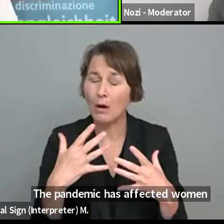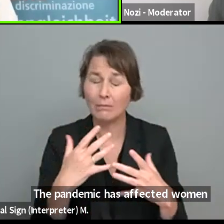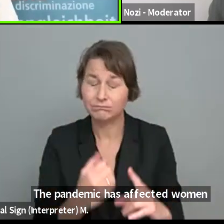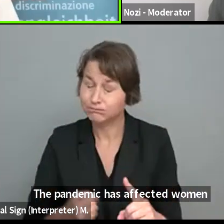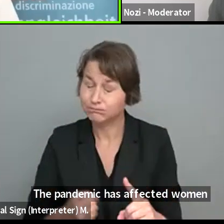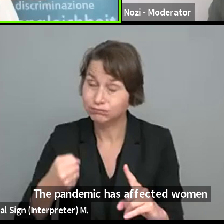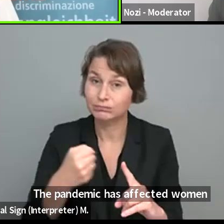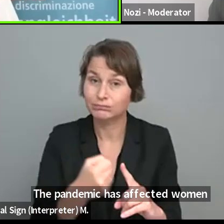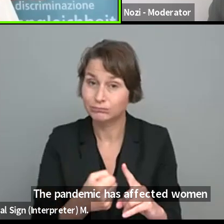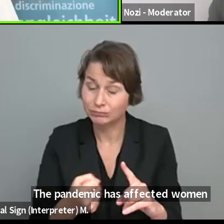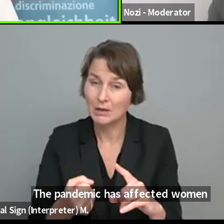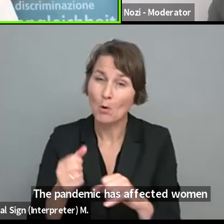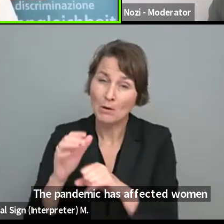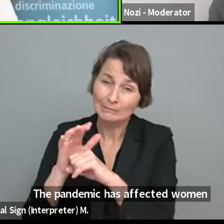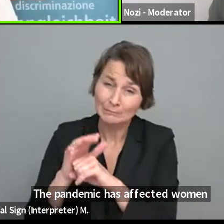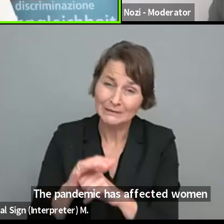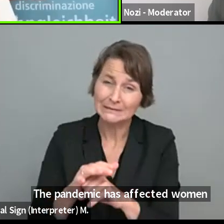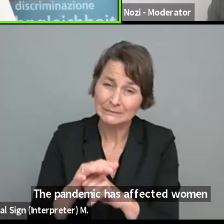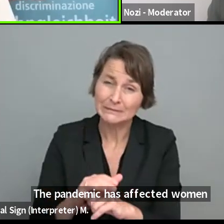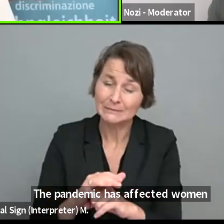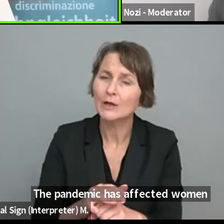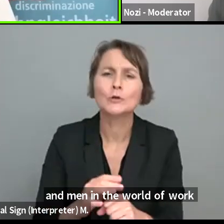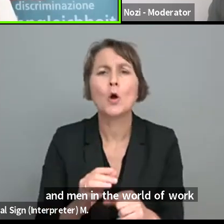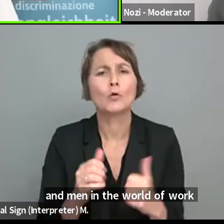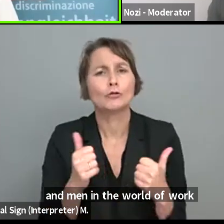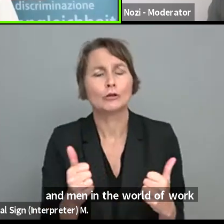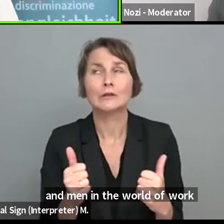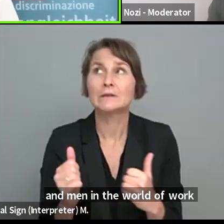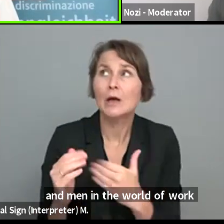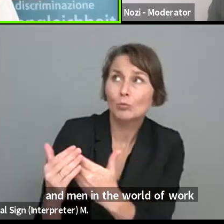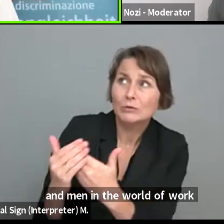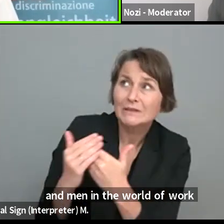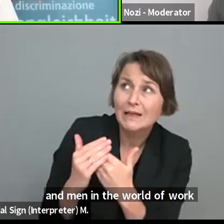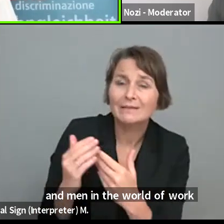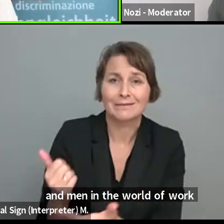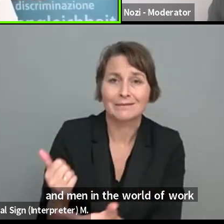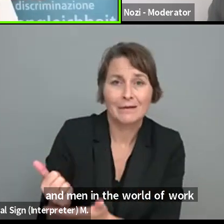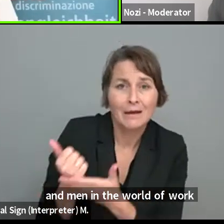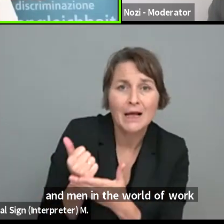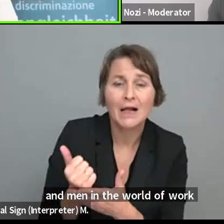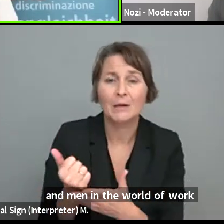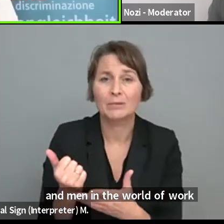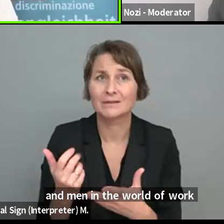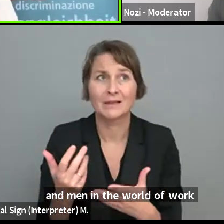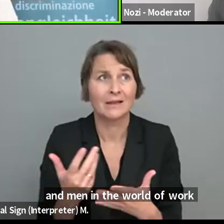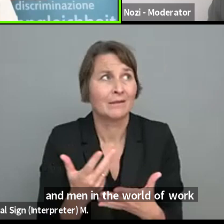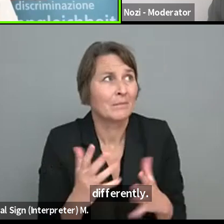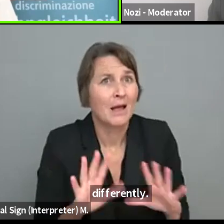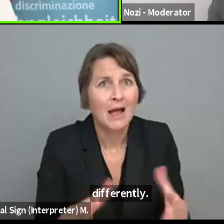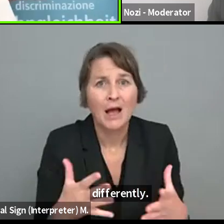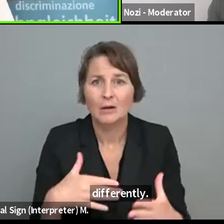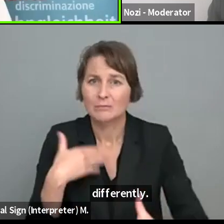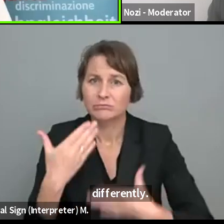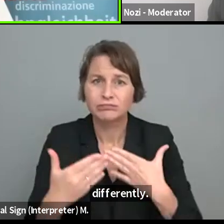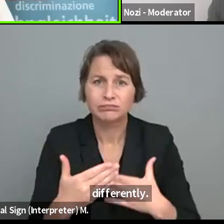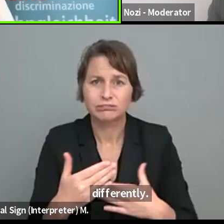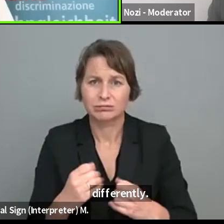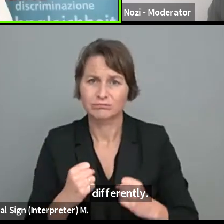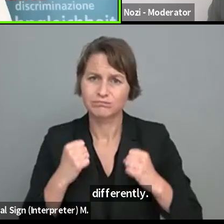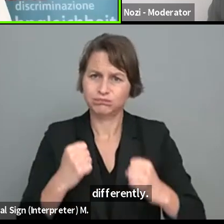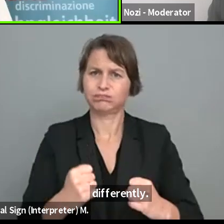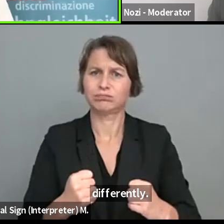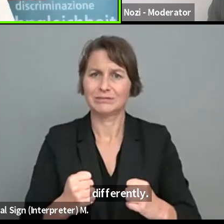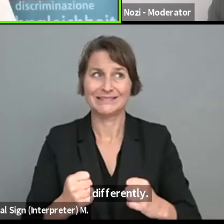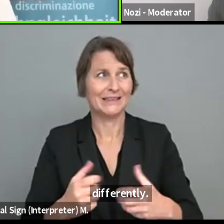without adequate social protection coverage to support their resilience to the crisis. While